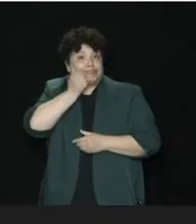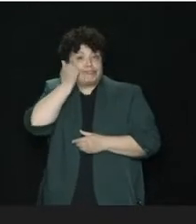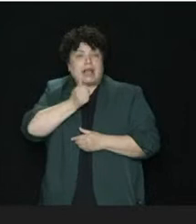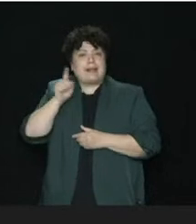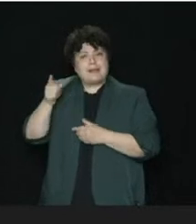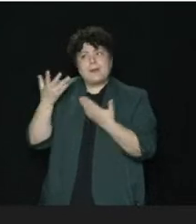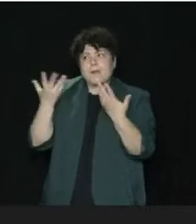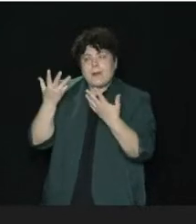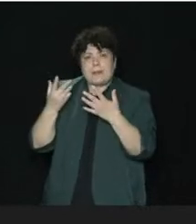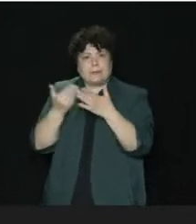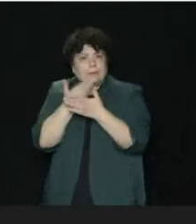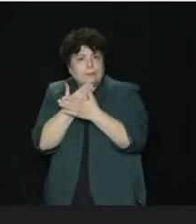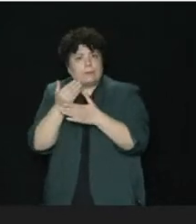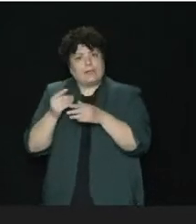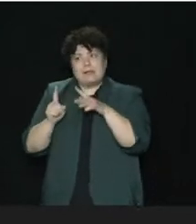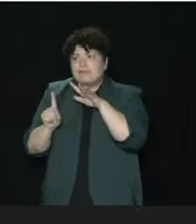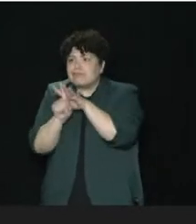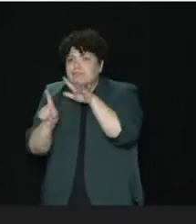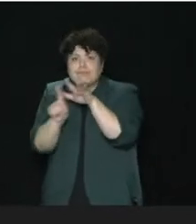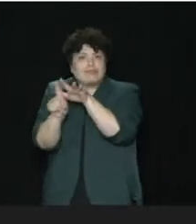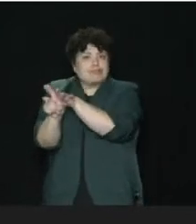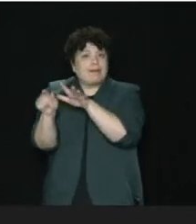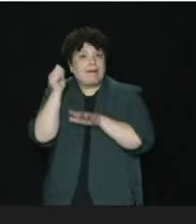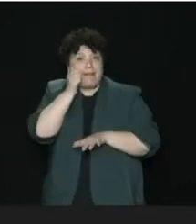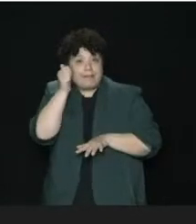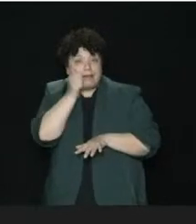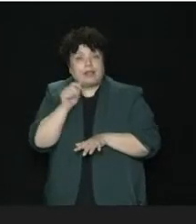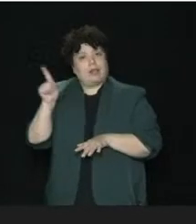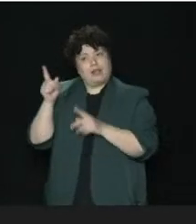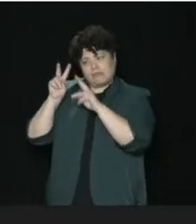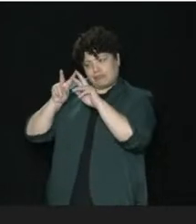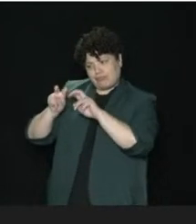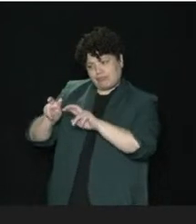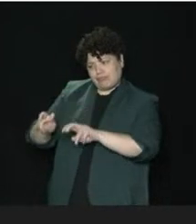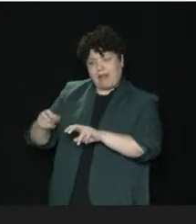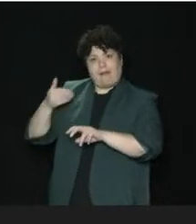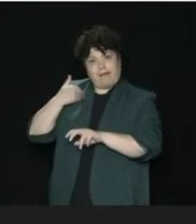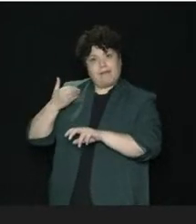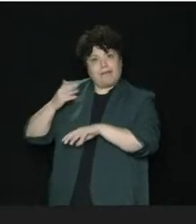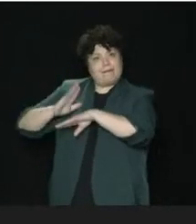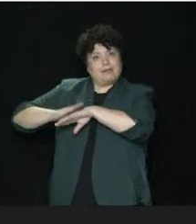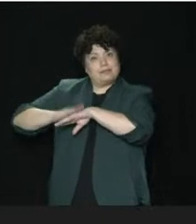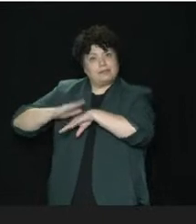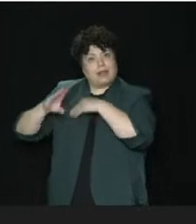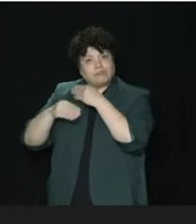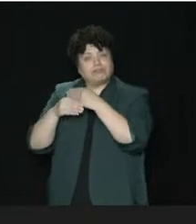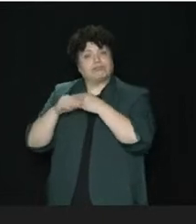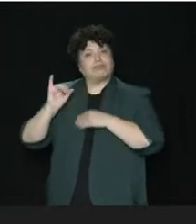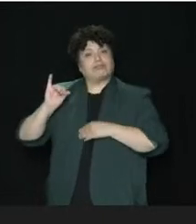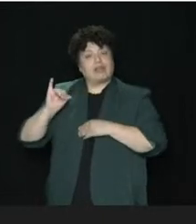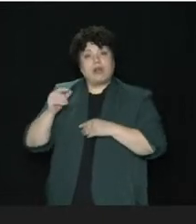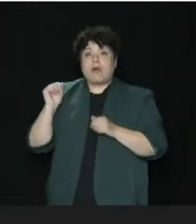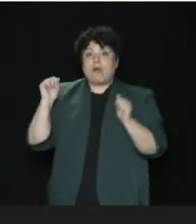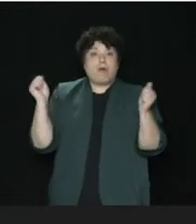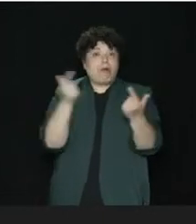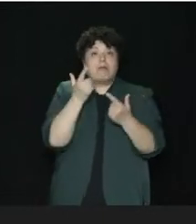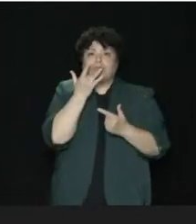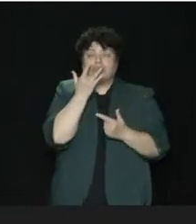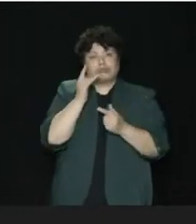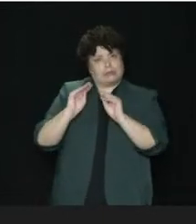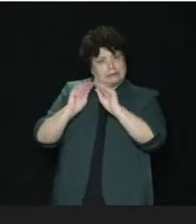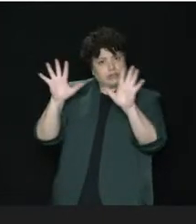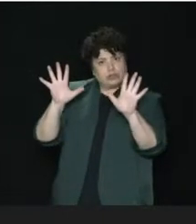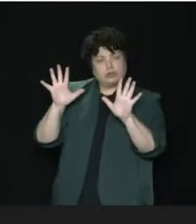and evolving the advice based on that. We all want transparency. We all want that the data